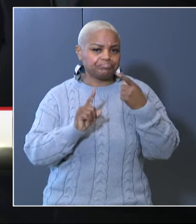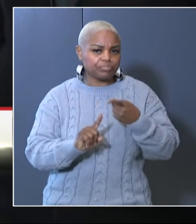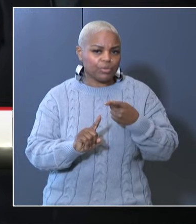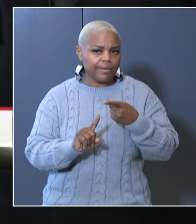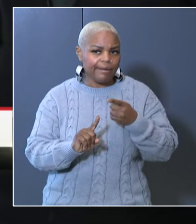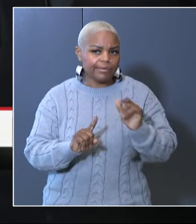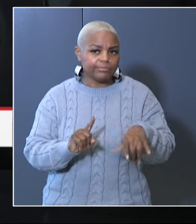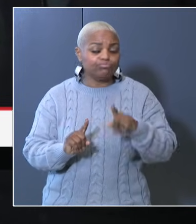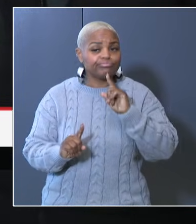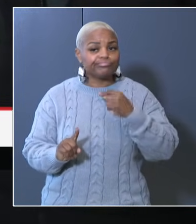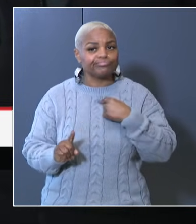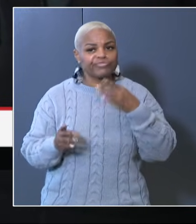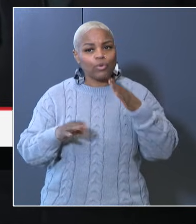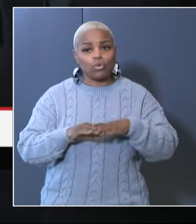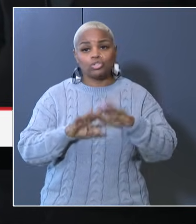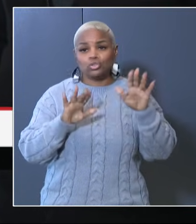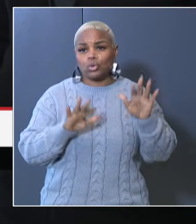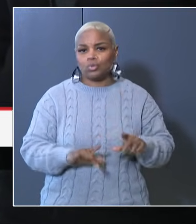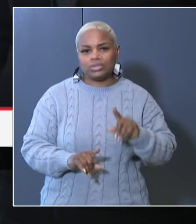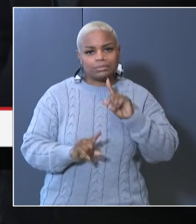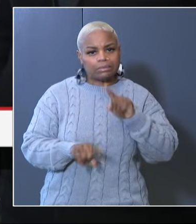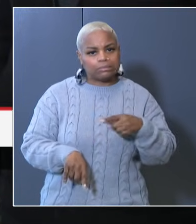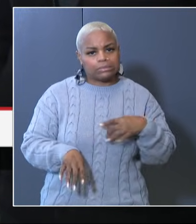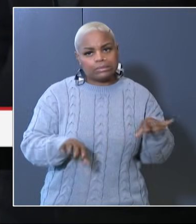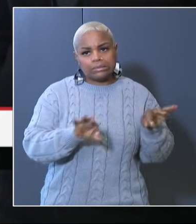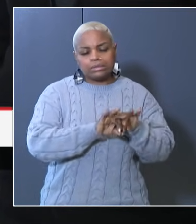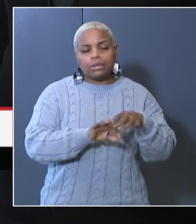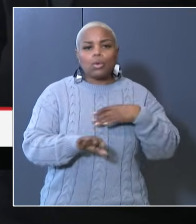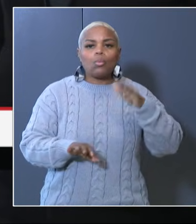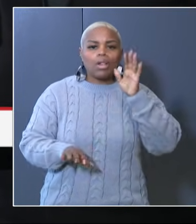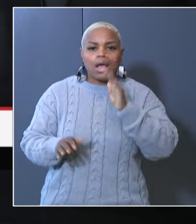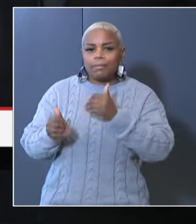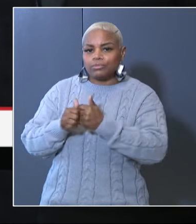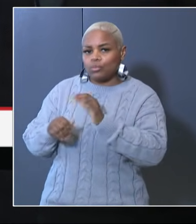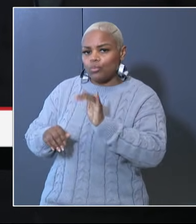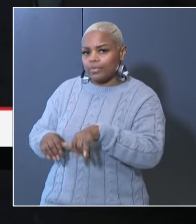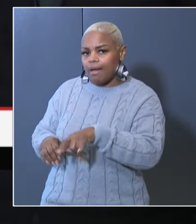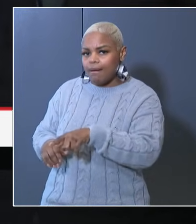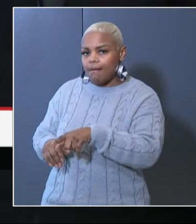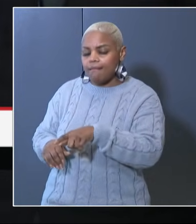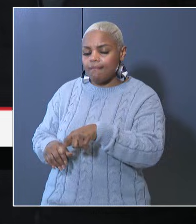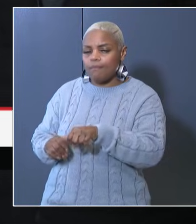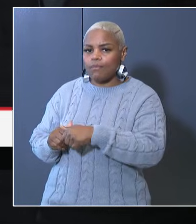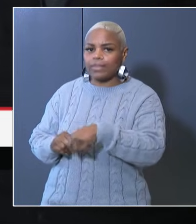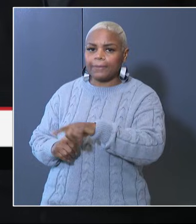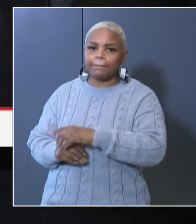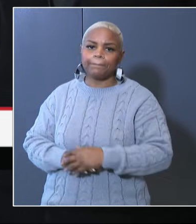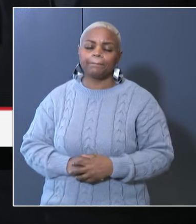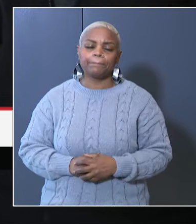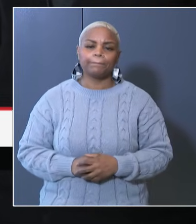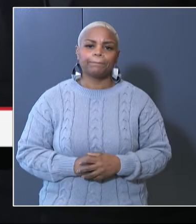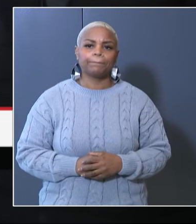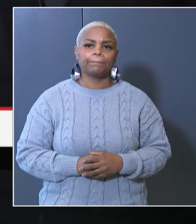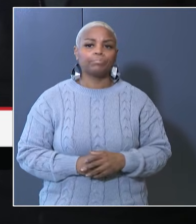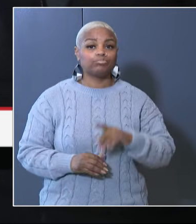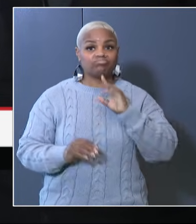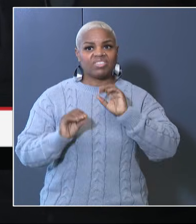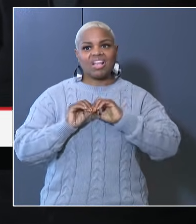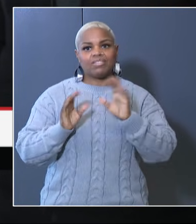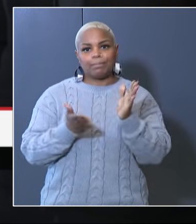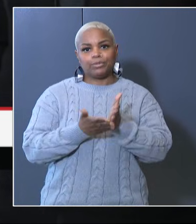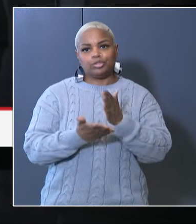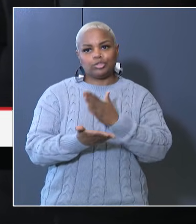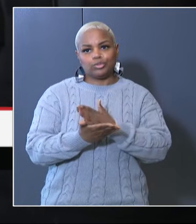snow response, and so I will circle with them. Obviously, we have a whole budget coming up that